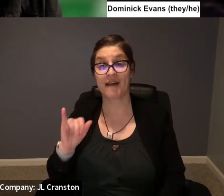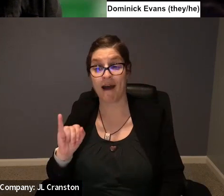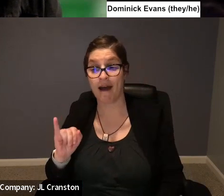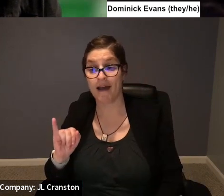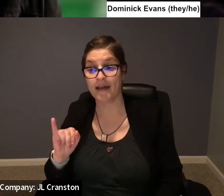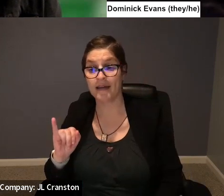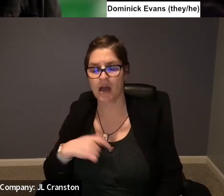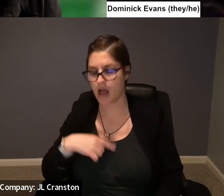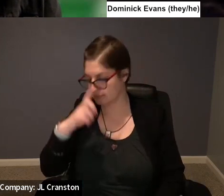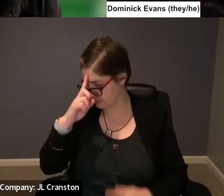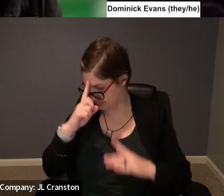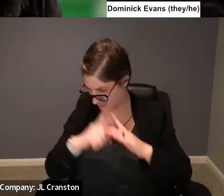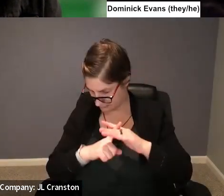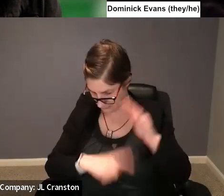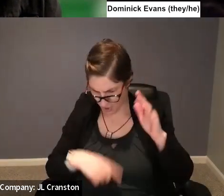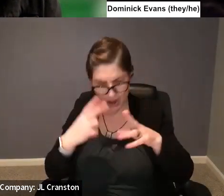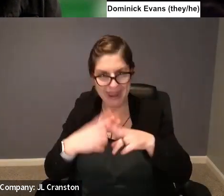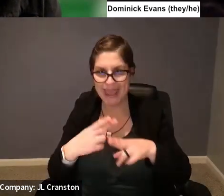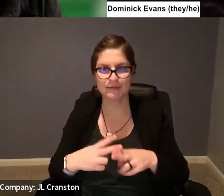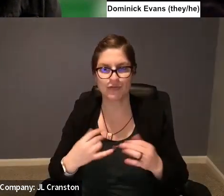I'm totally blanking on names.